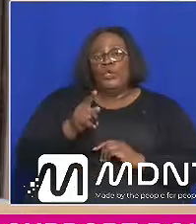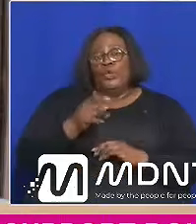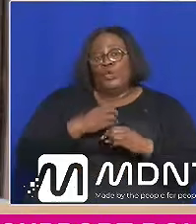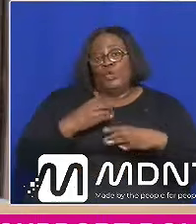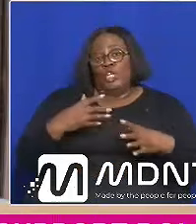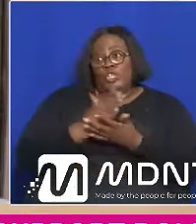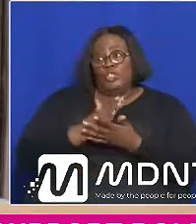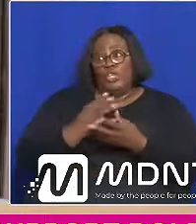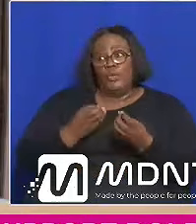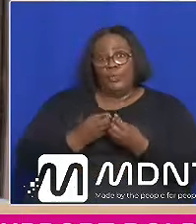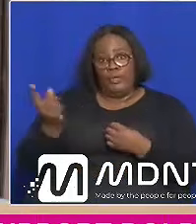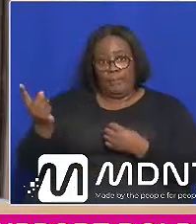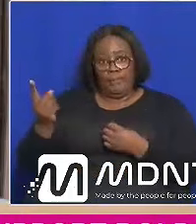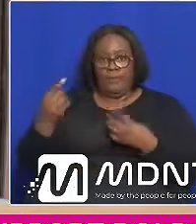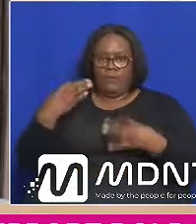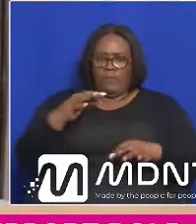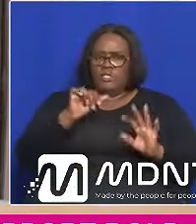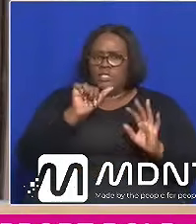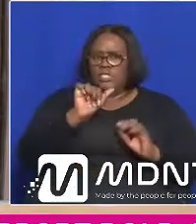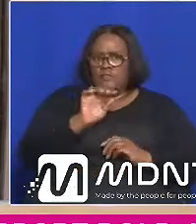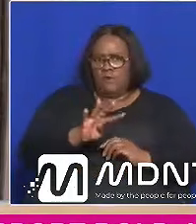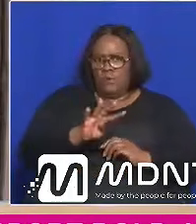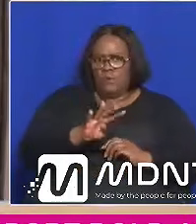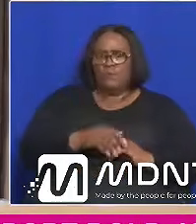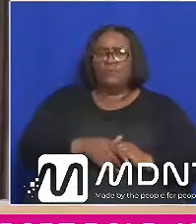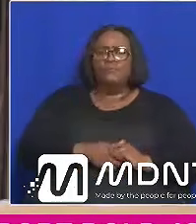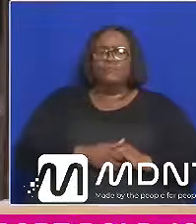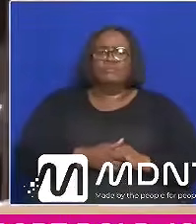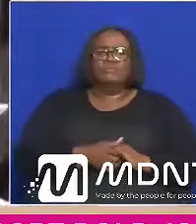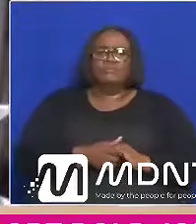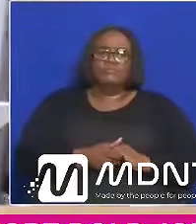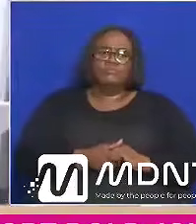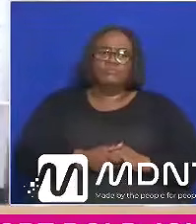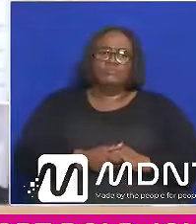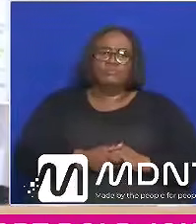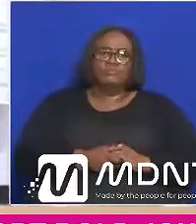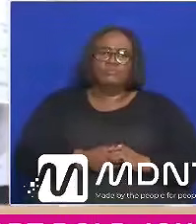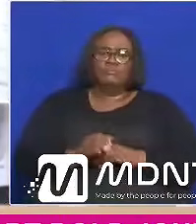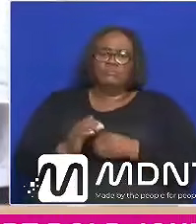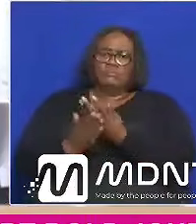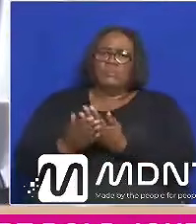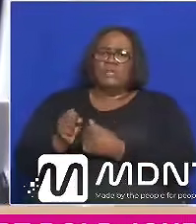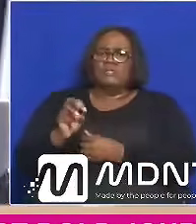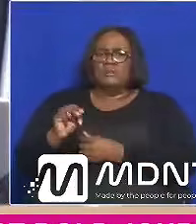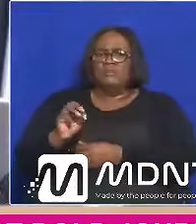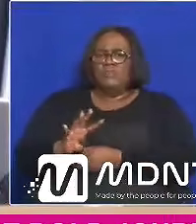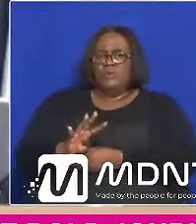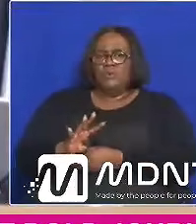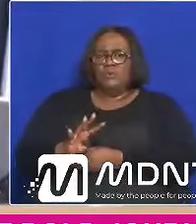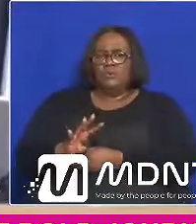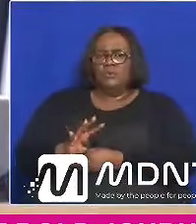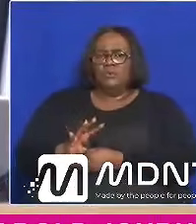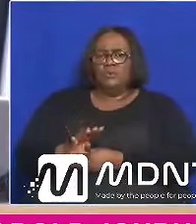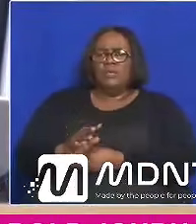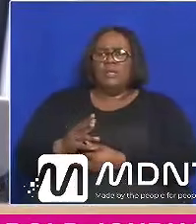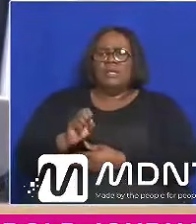from page 64, annexure SM4, And SM4 would be at